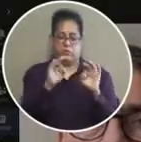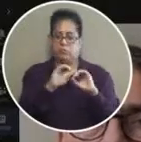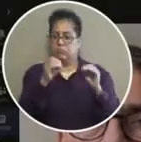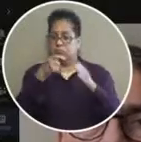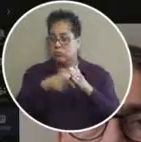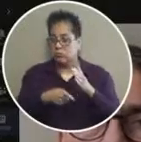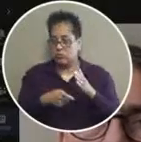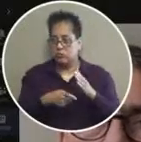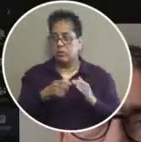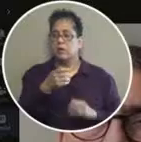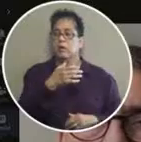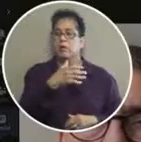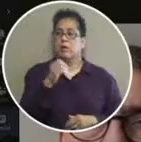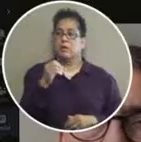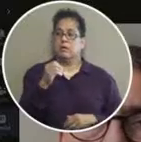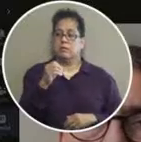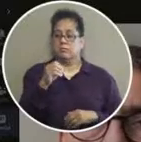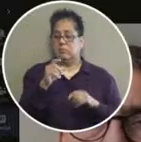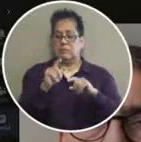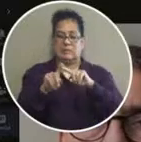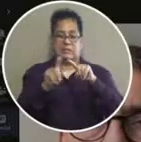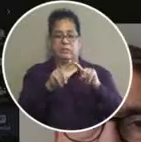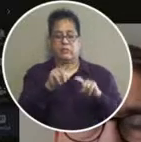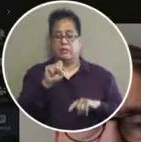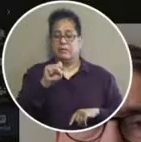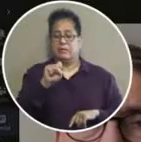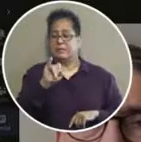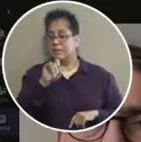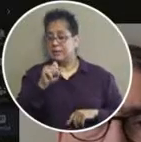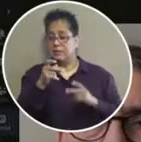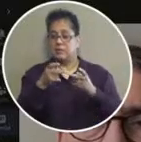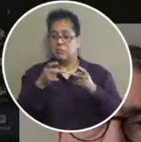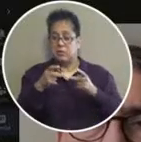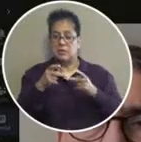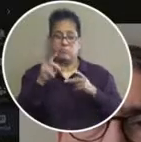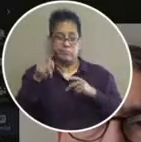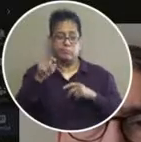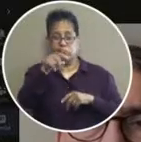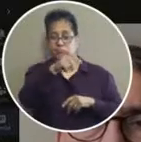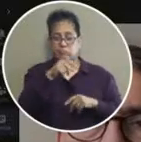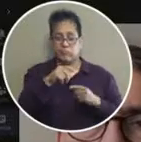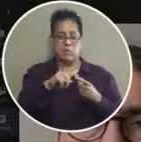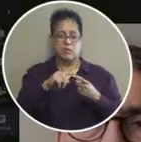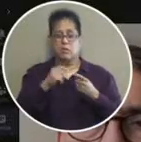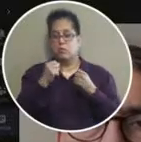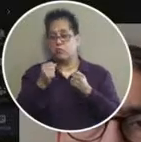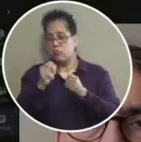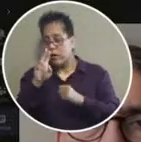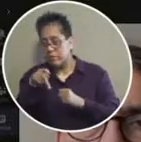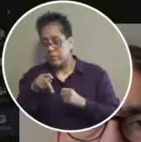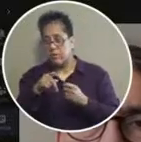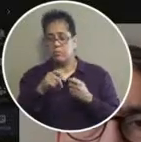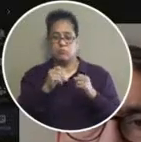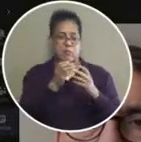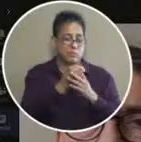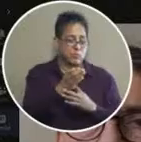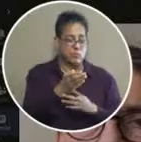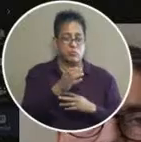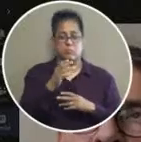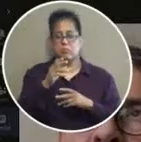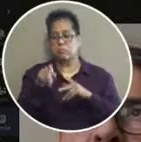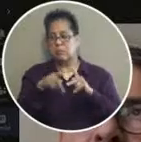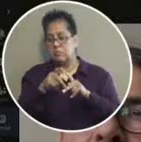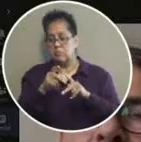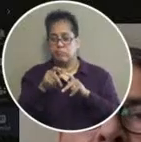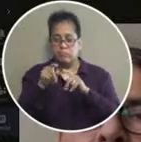charge. There are a variety of sites throughout the entire county. There are drive-ups. There are lots of different opportunities for people.